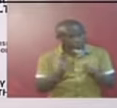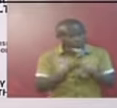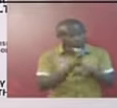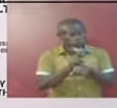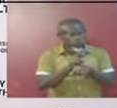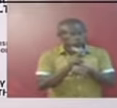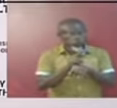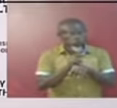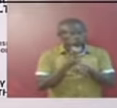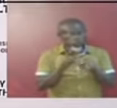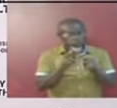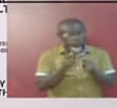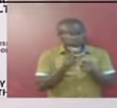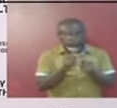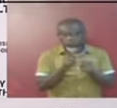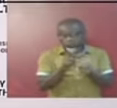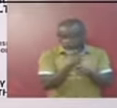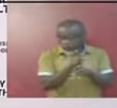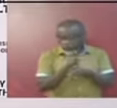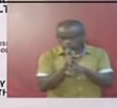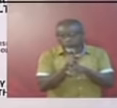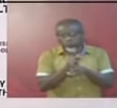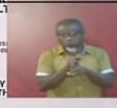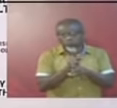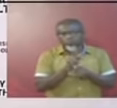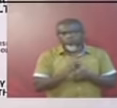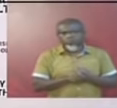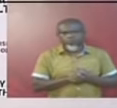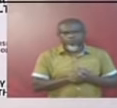2 brief questions, please.